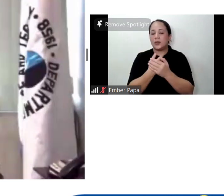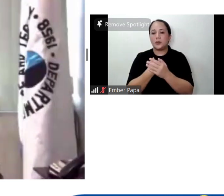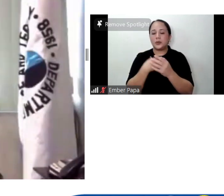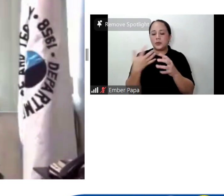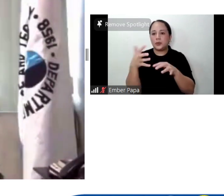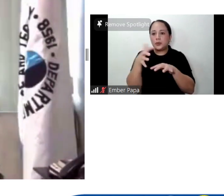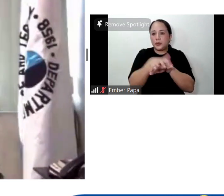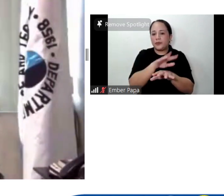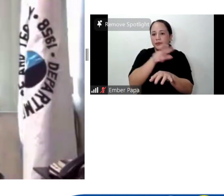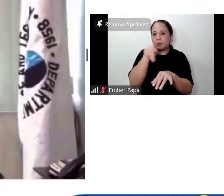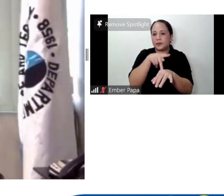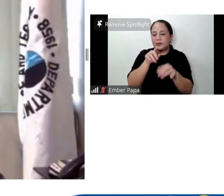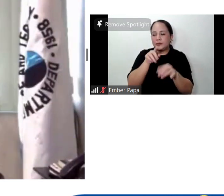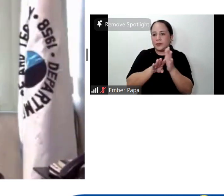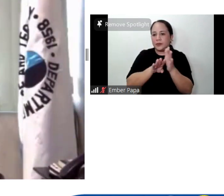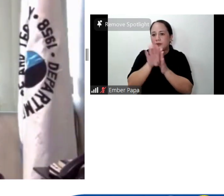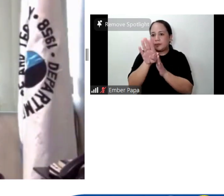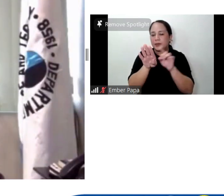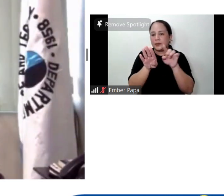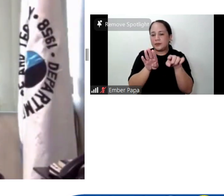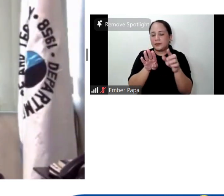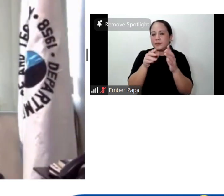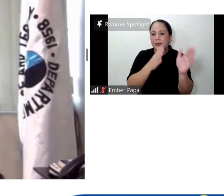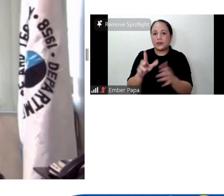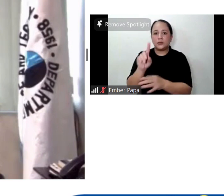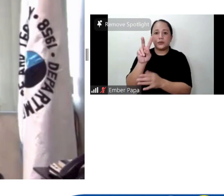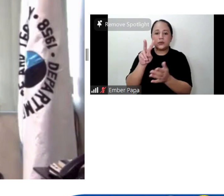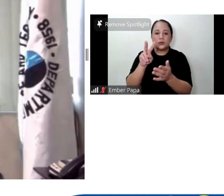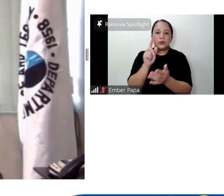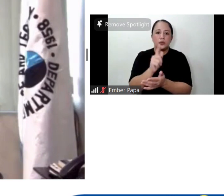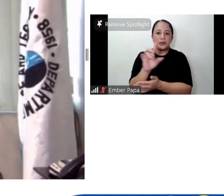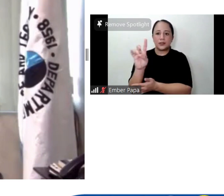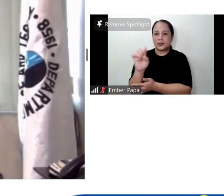Philippine Development Plan 2017 to